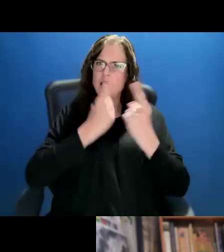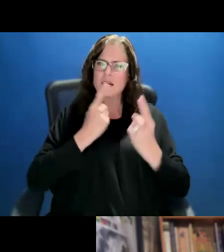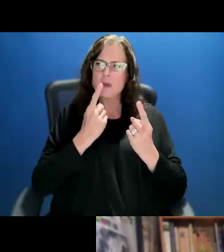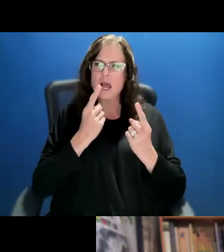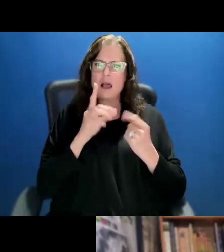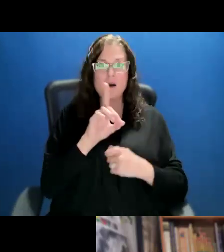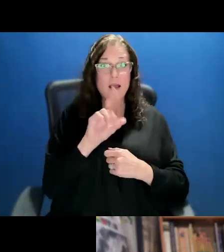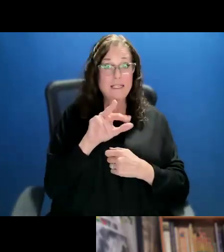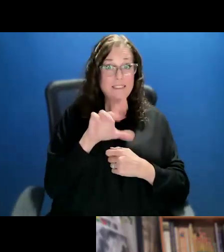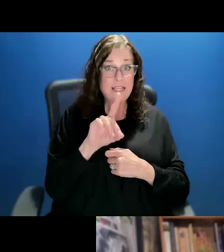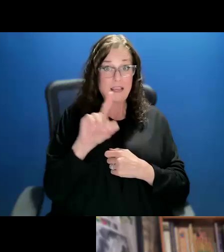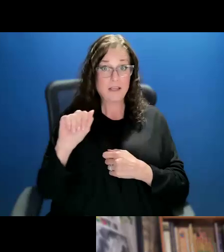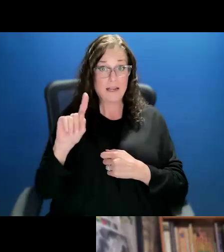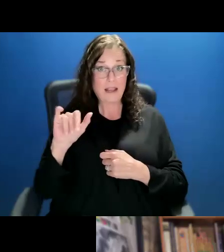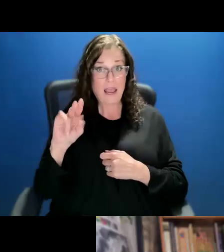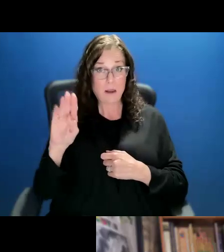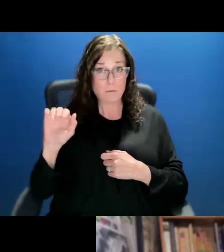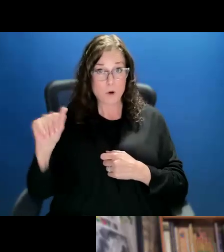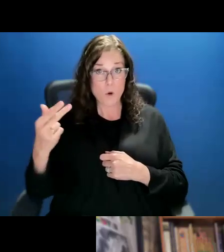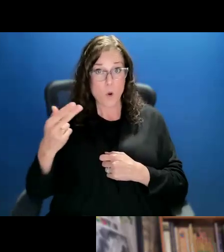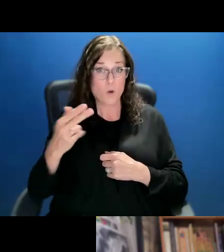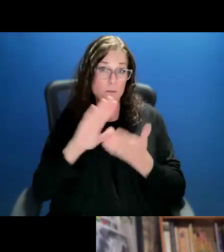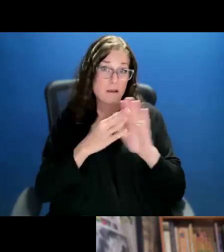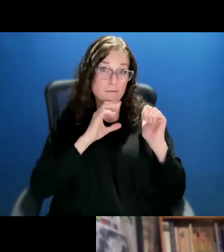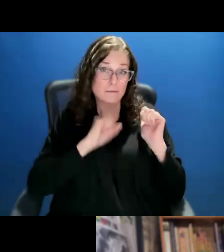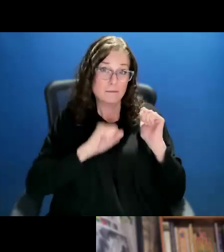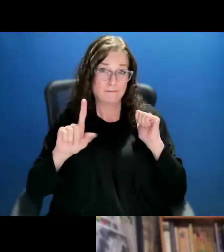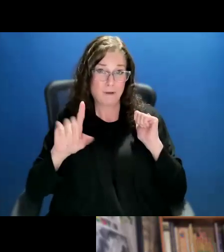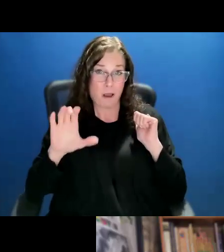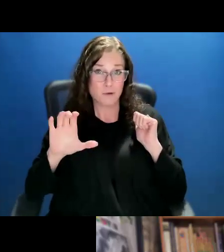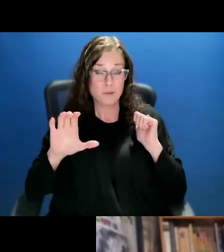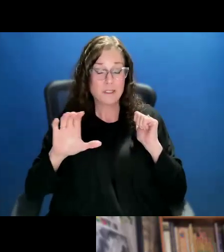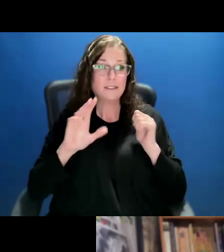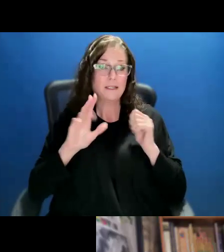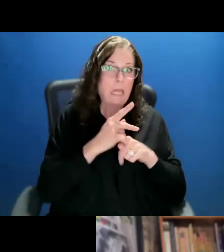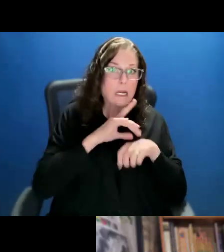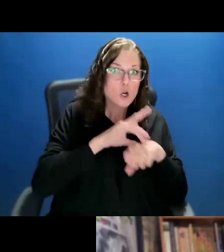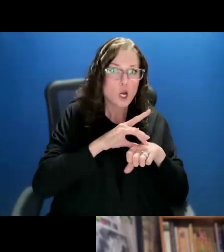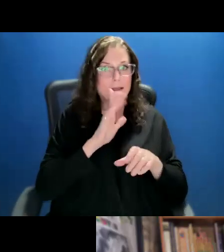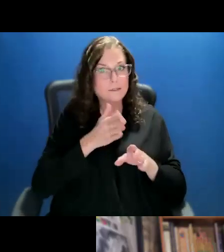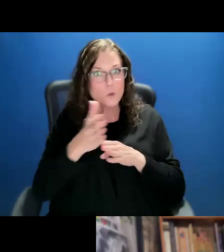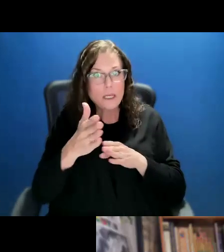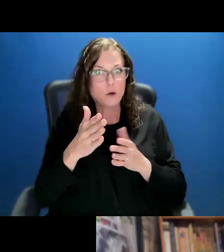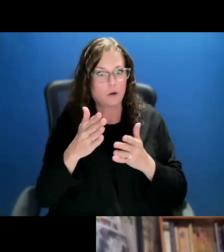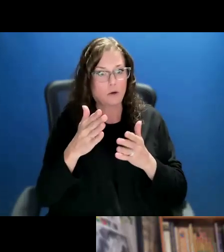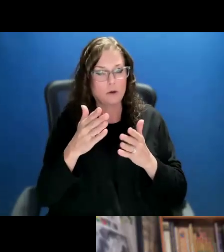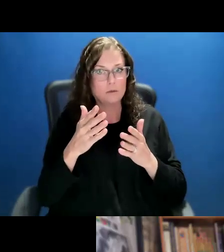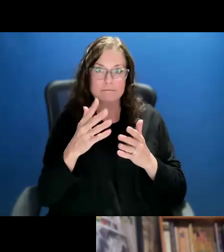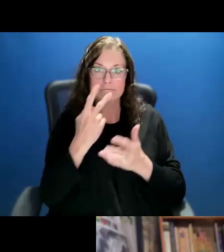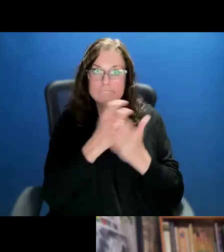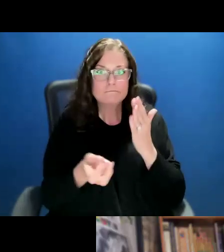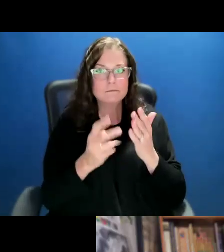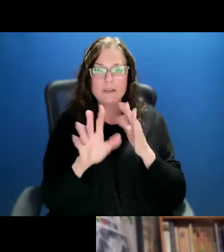David Attenborough, who just turned 100, and who, of course, made documentaries like Planet Earth and made a career out of